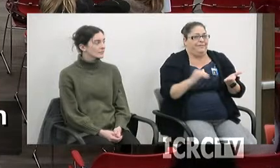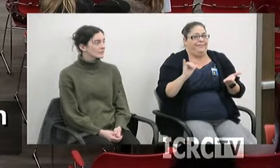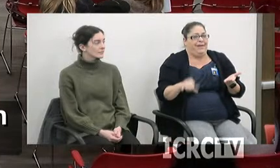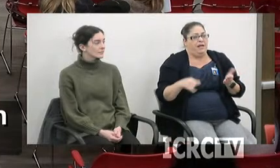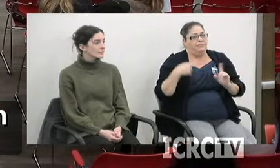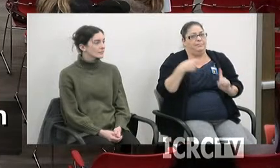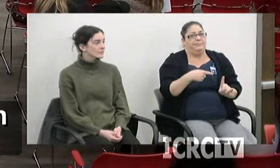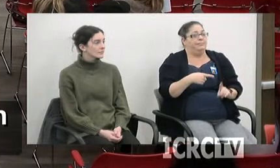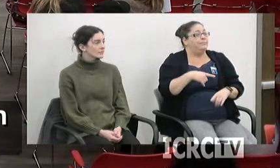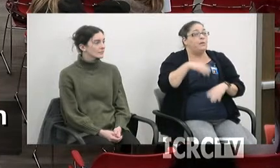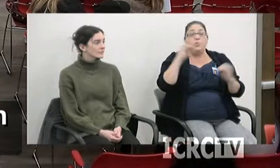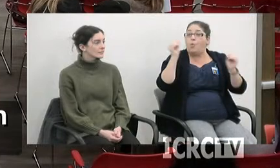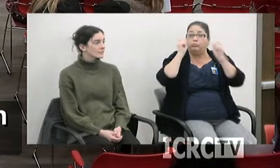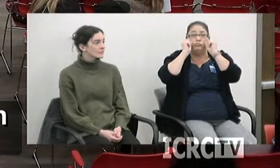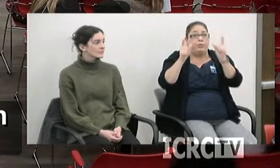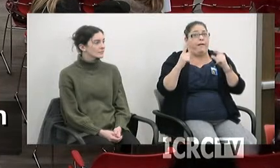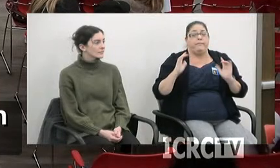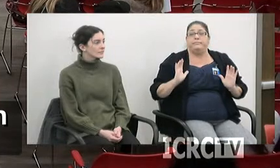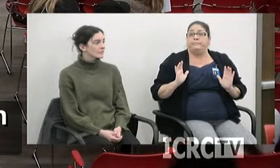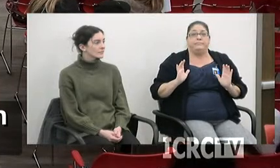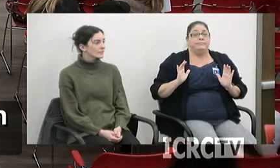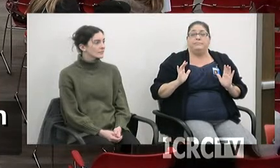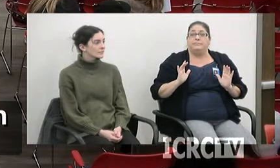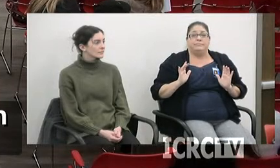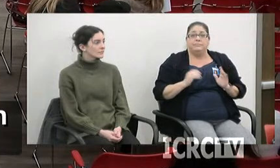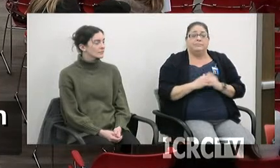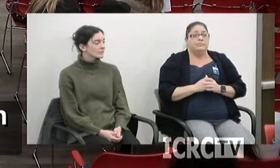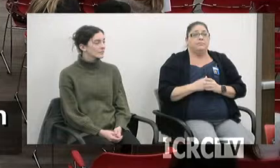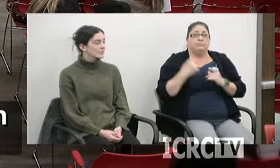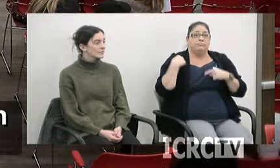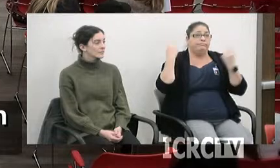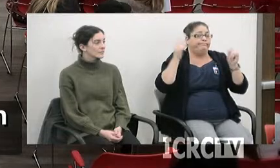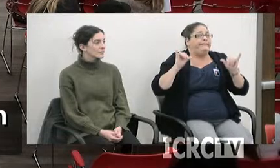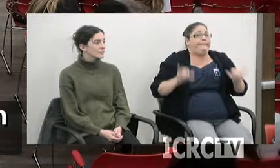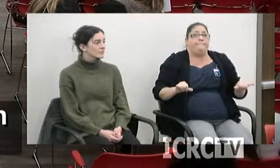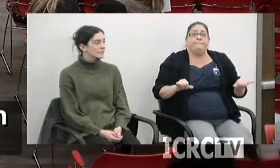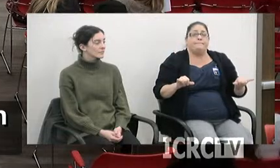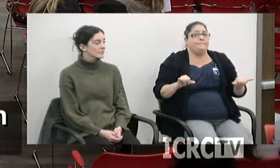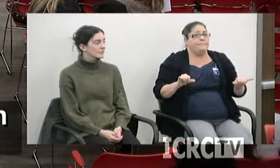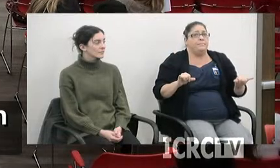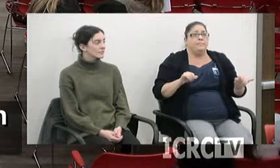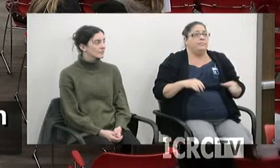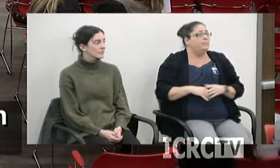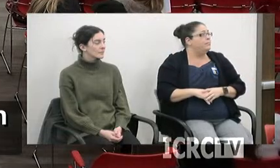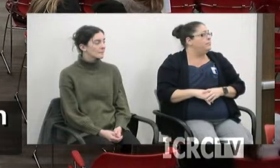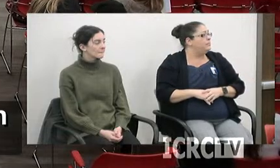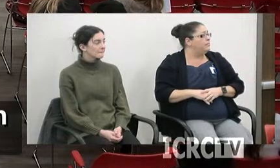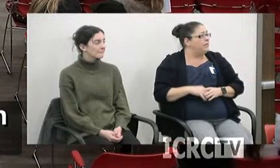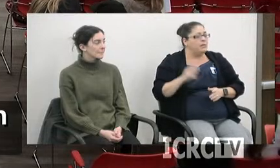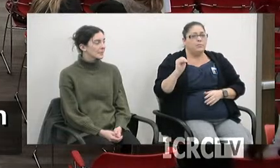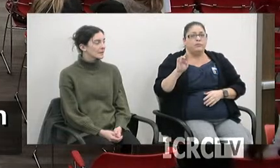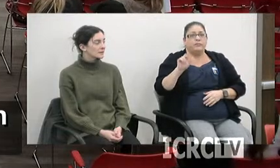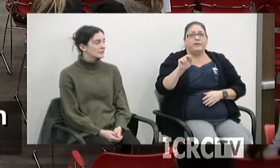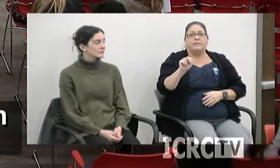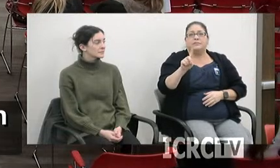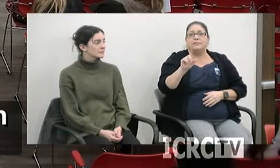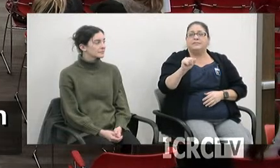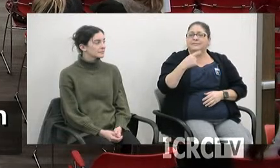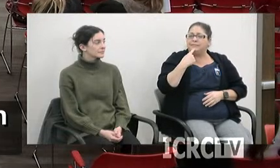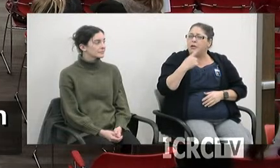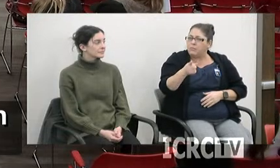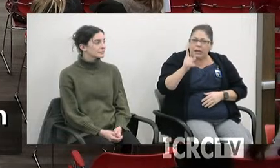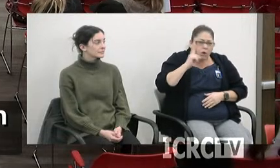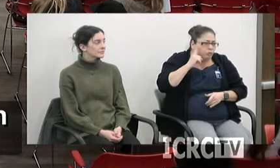No surprises. We're still kind of where we've been for a while. Right. Did I hear that question correct?